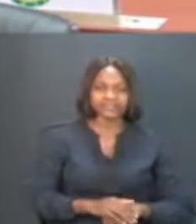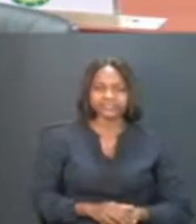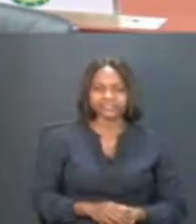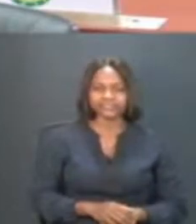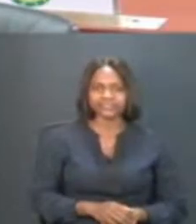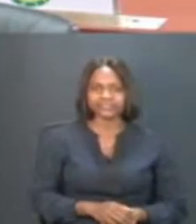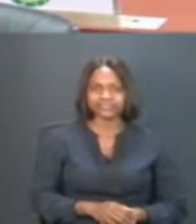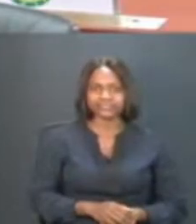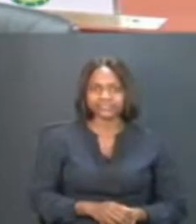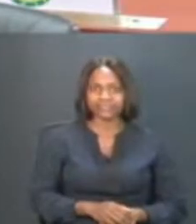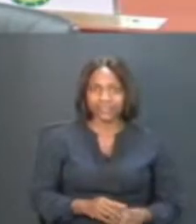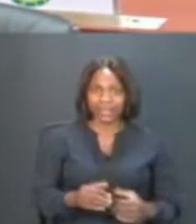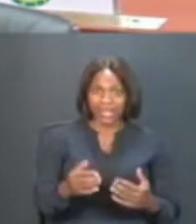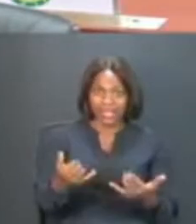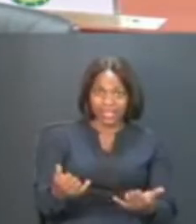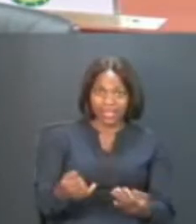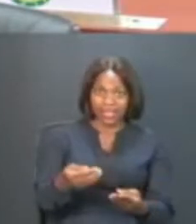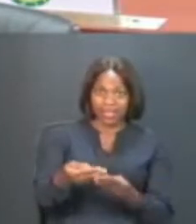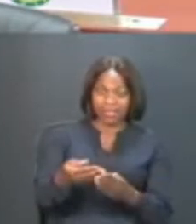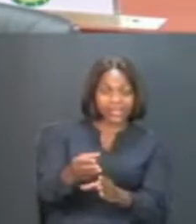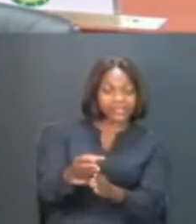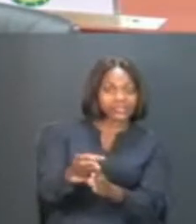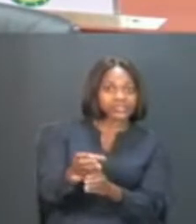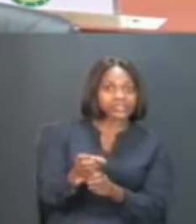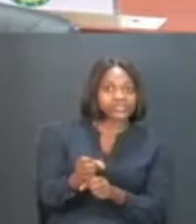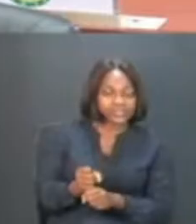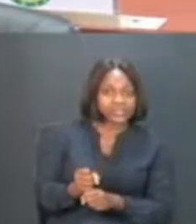Once the money has come, Mr. Speaker,